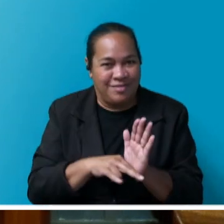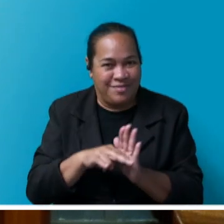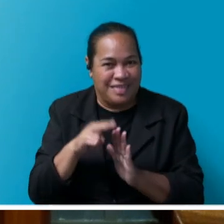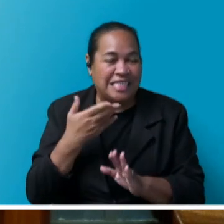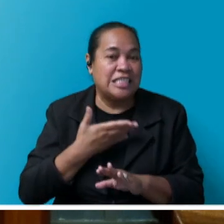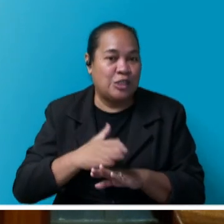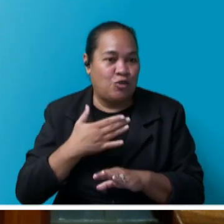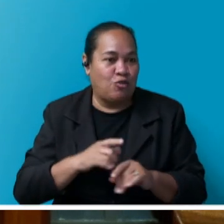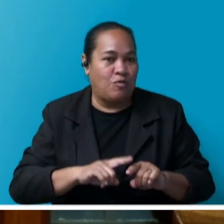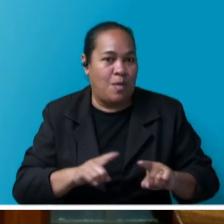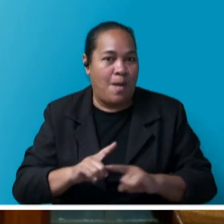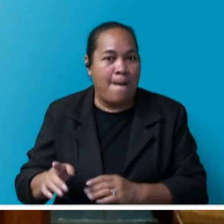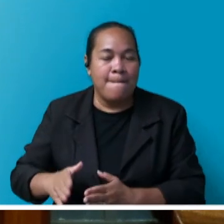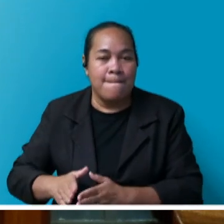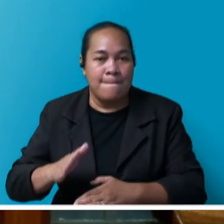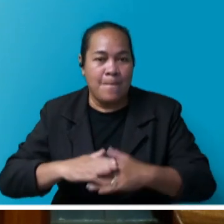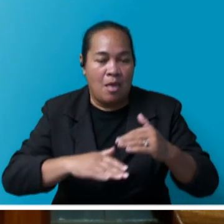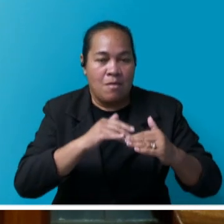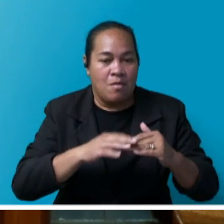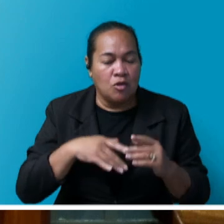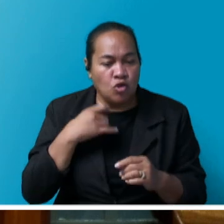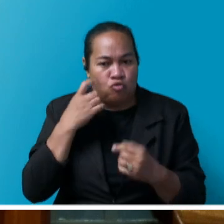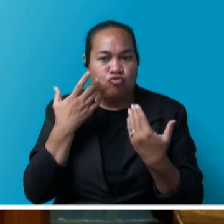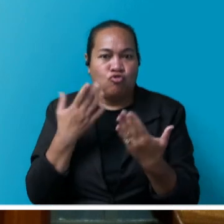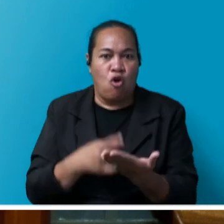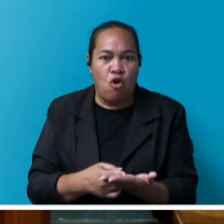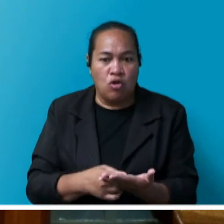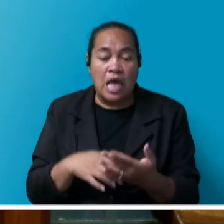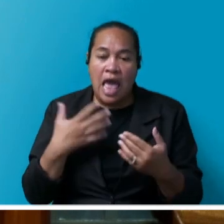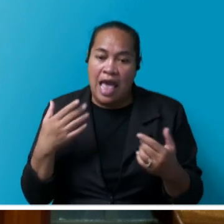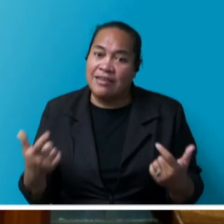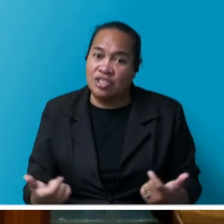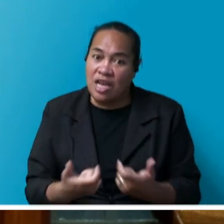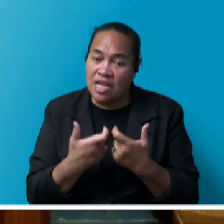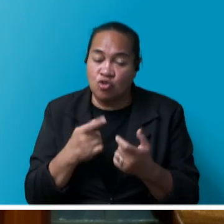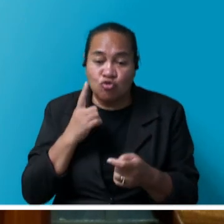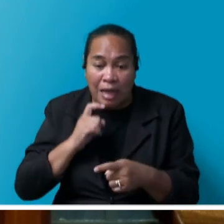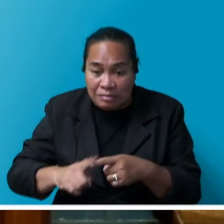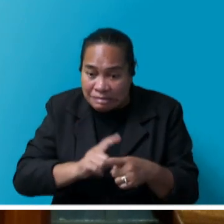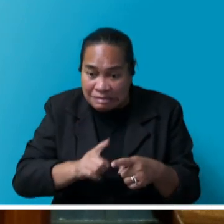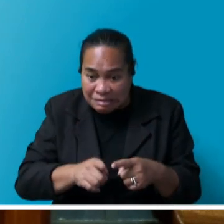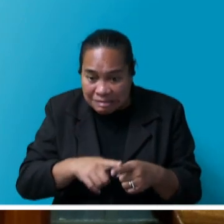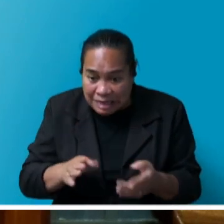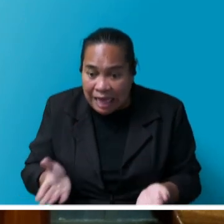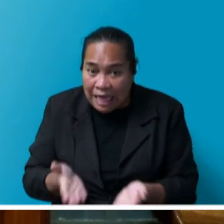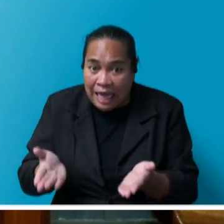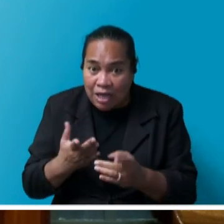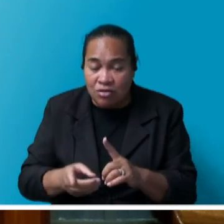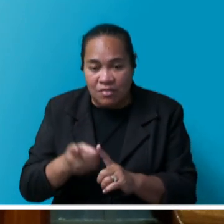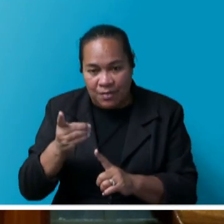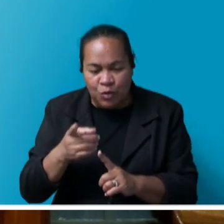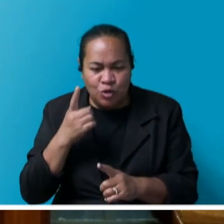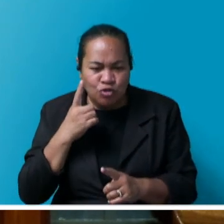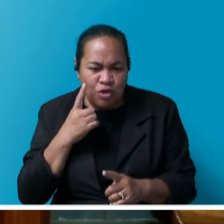pre-development stages. These are positive indicators. The challenge lies in accelerating these developments. While it's streamlining process